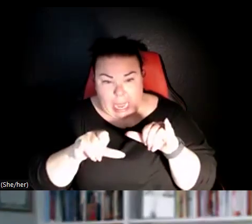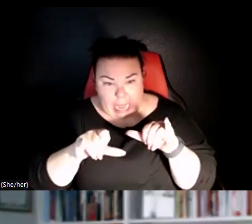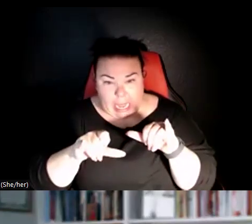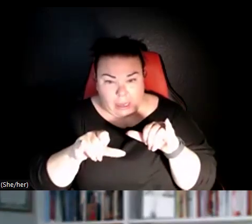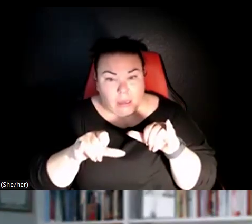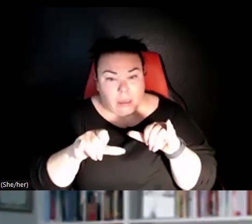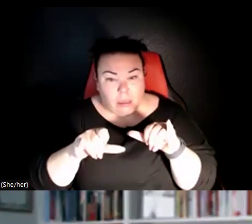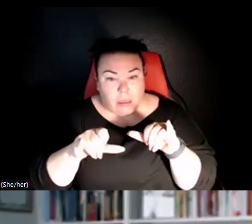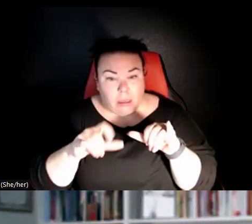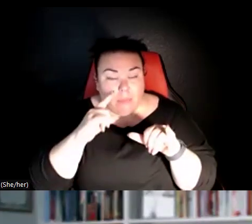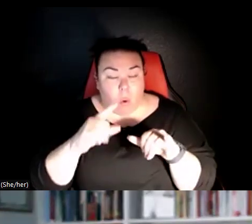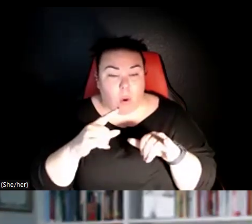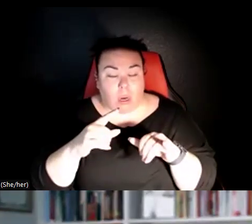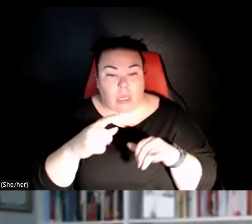consistently